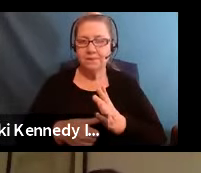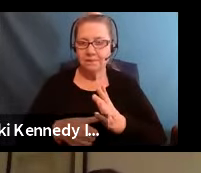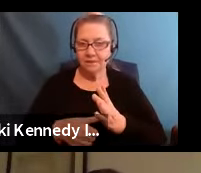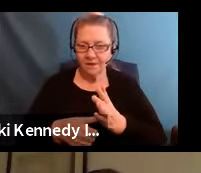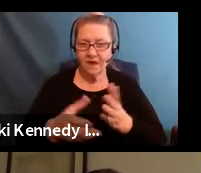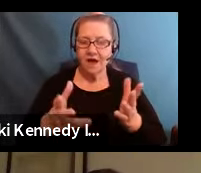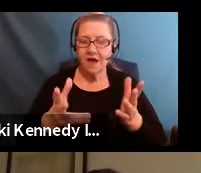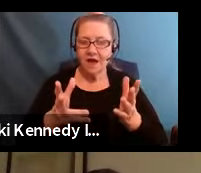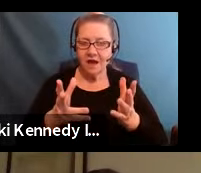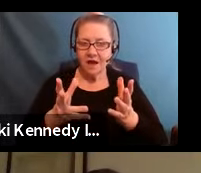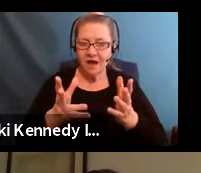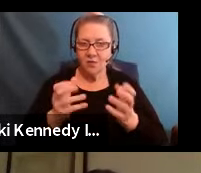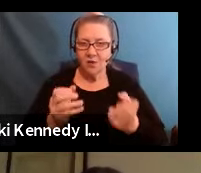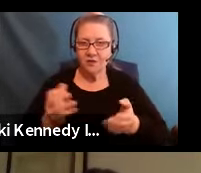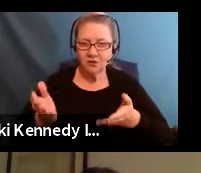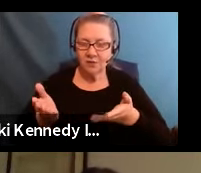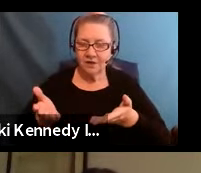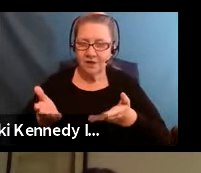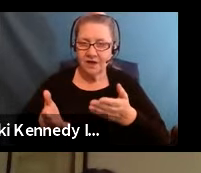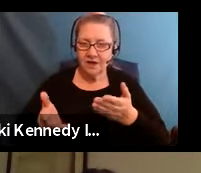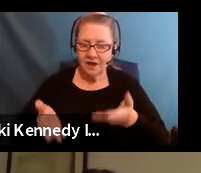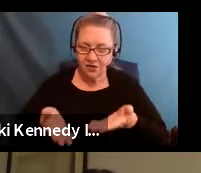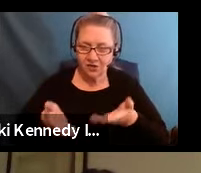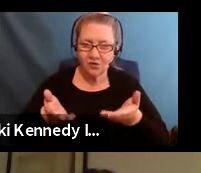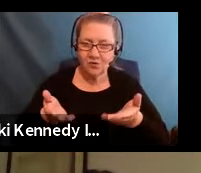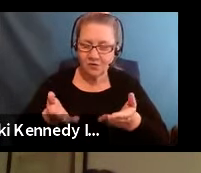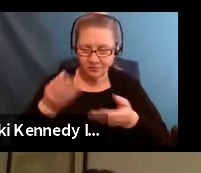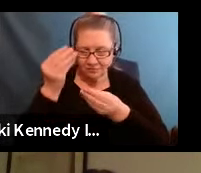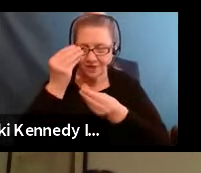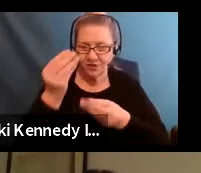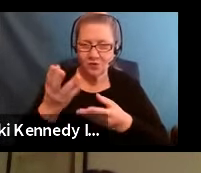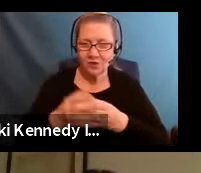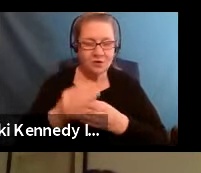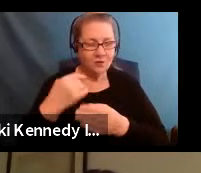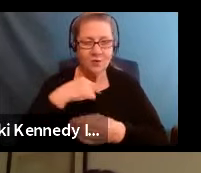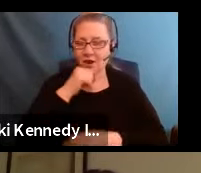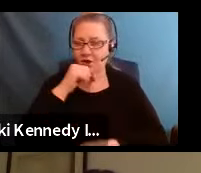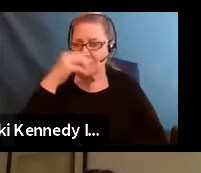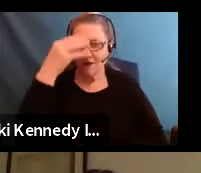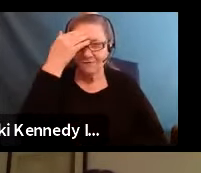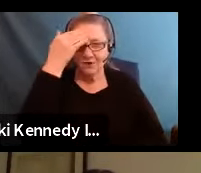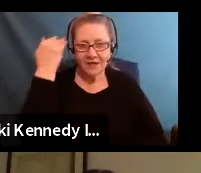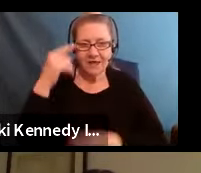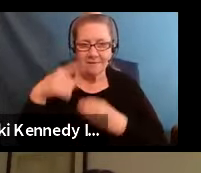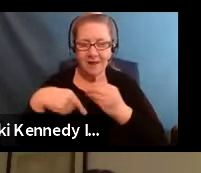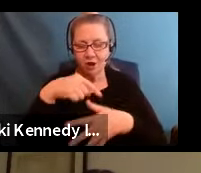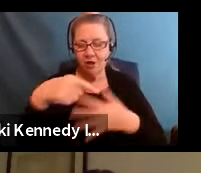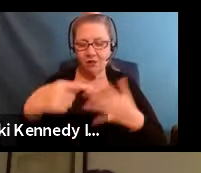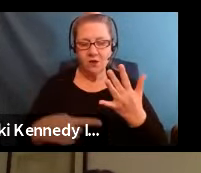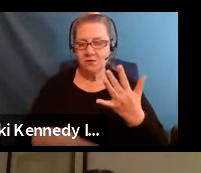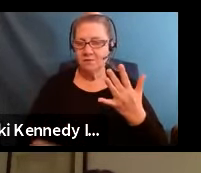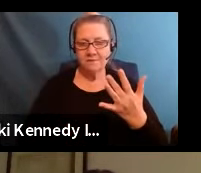hold for folks that we are not forgetting about those things. And as we are thinking, and